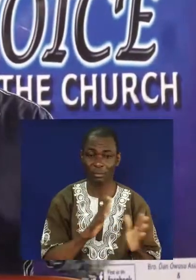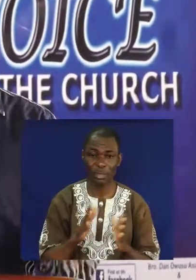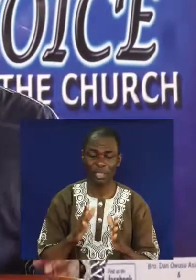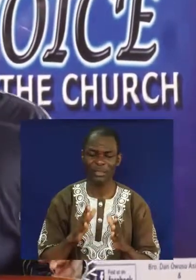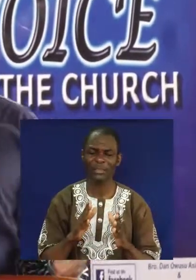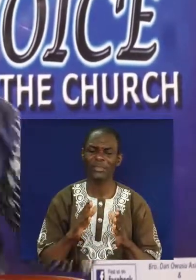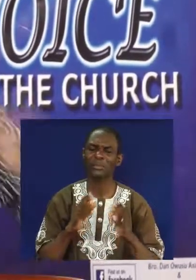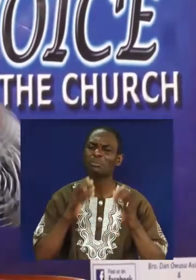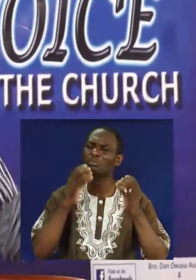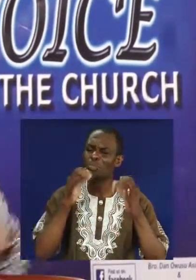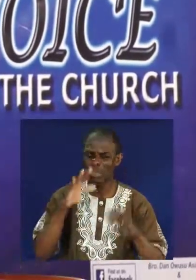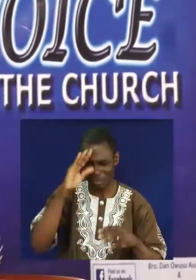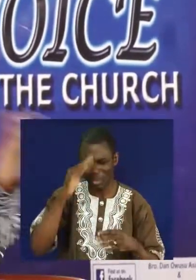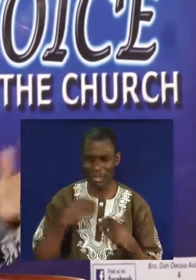no.